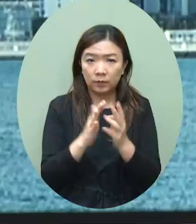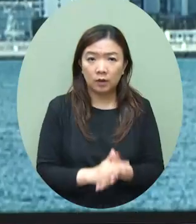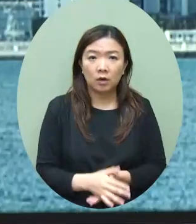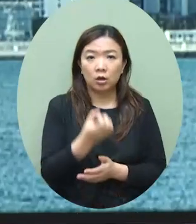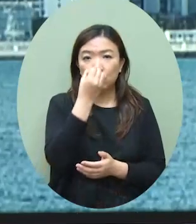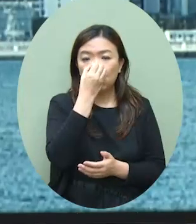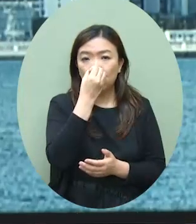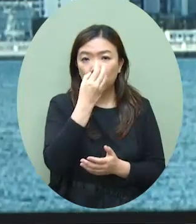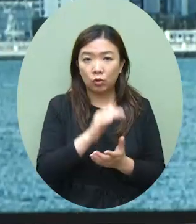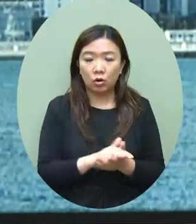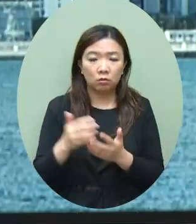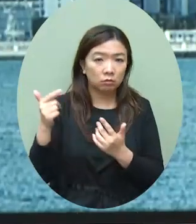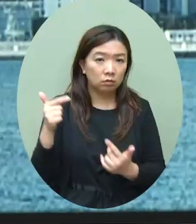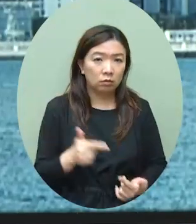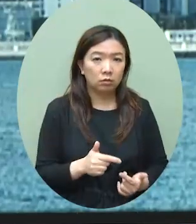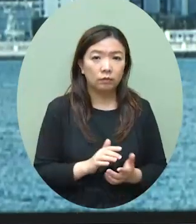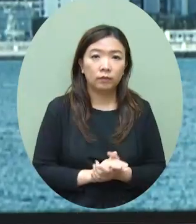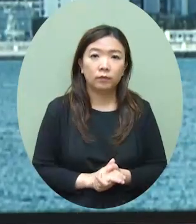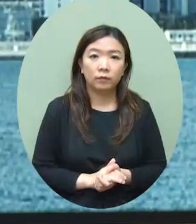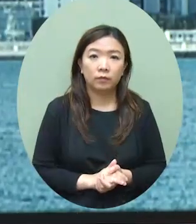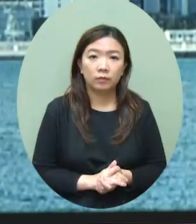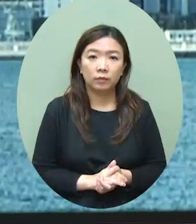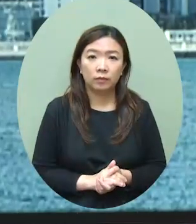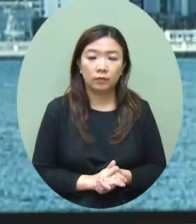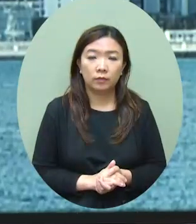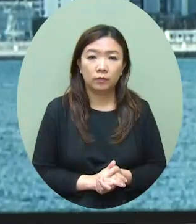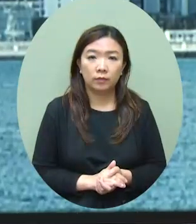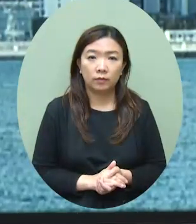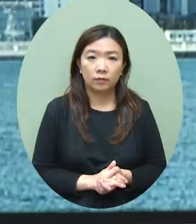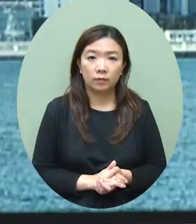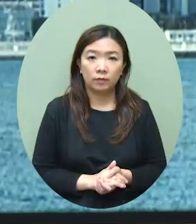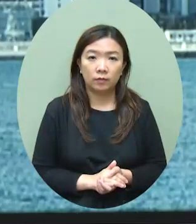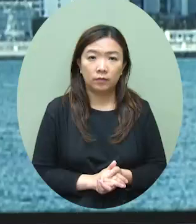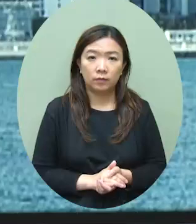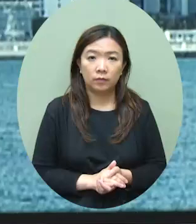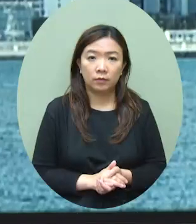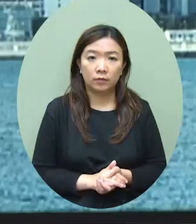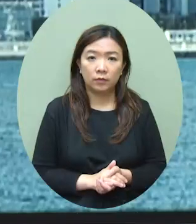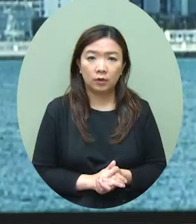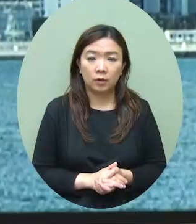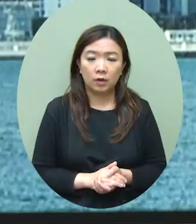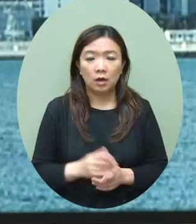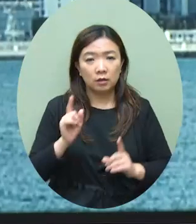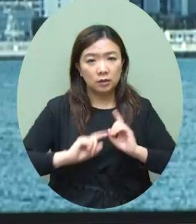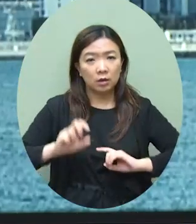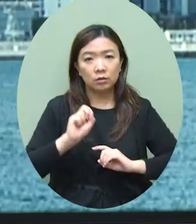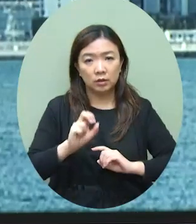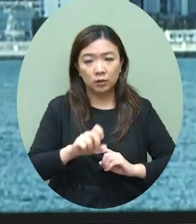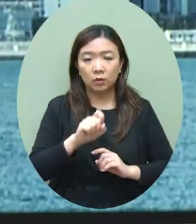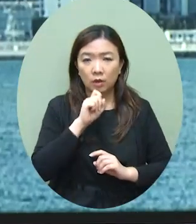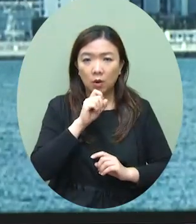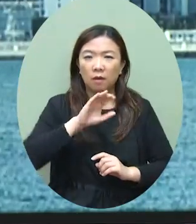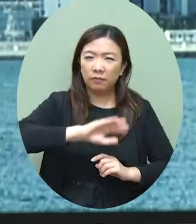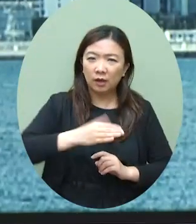Region. But from time to time, there would be some concerns and worries arising from